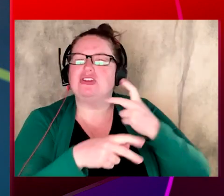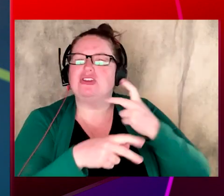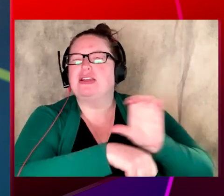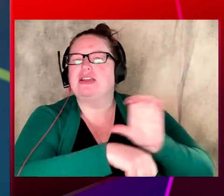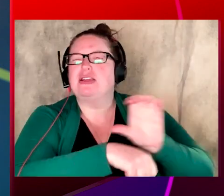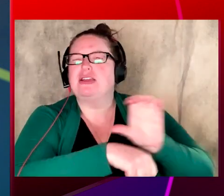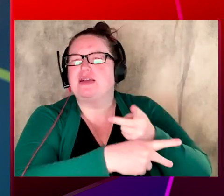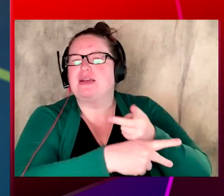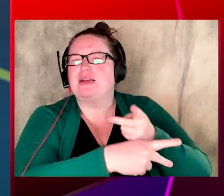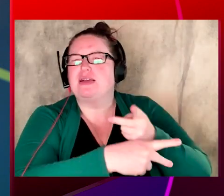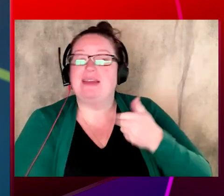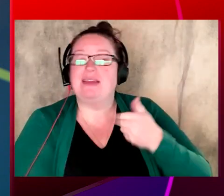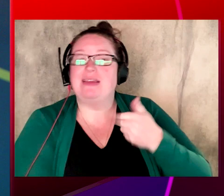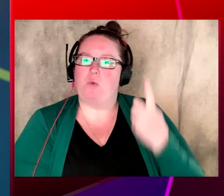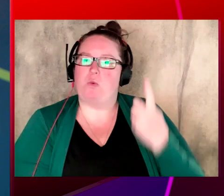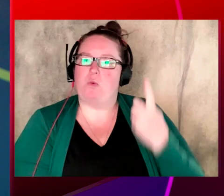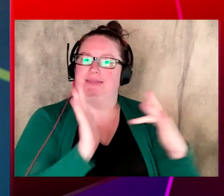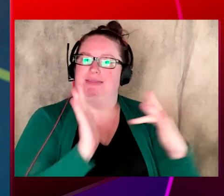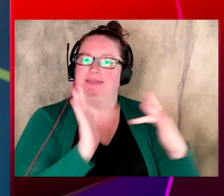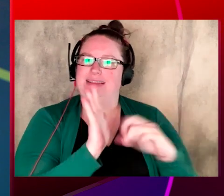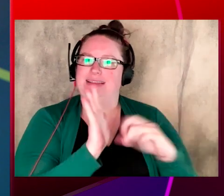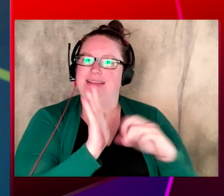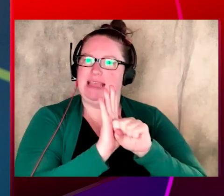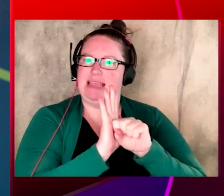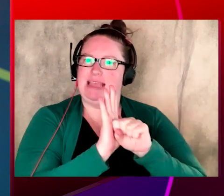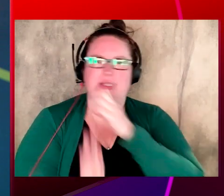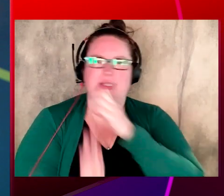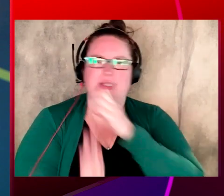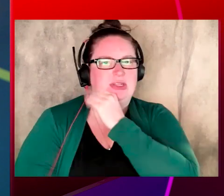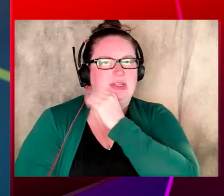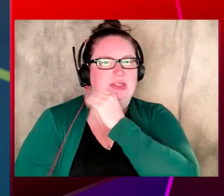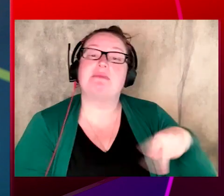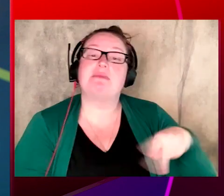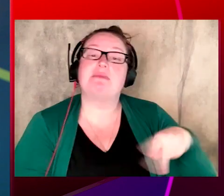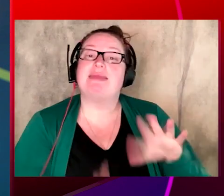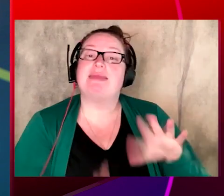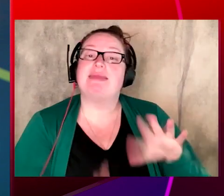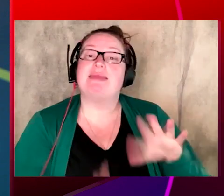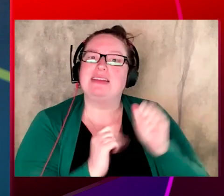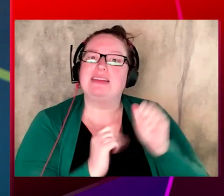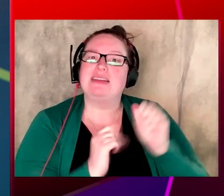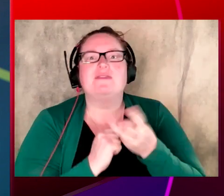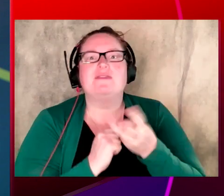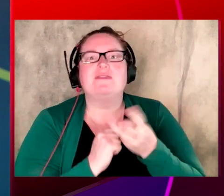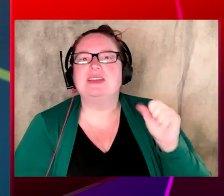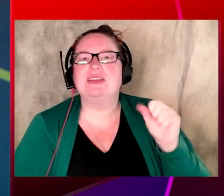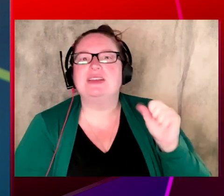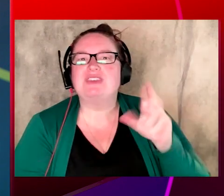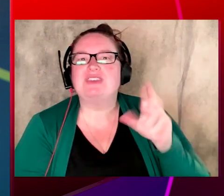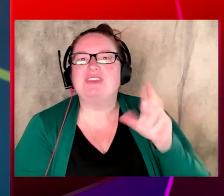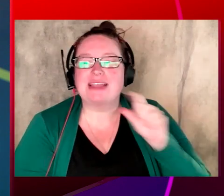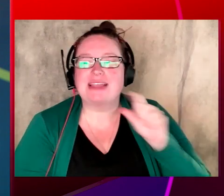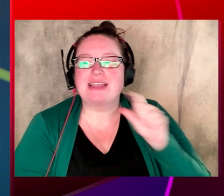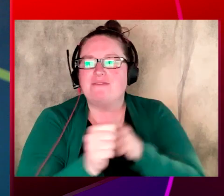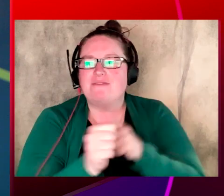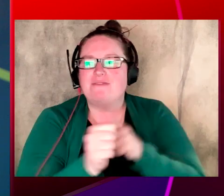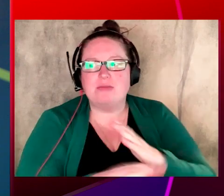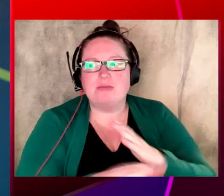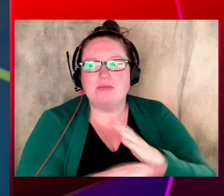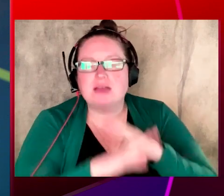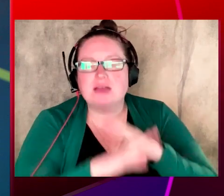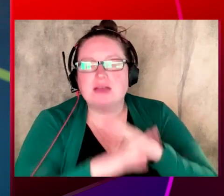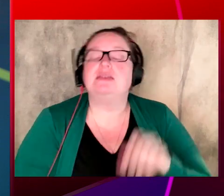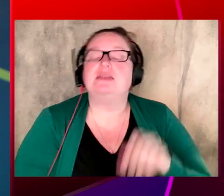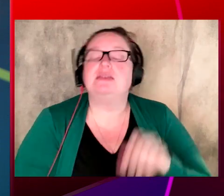have a one-click sample simulation. It's a pathfinding simulation with a couple spheres, and they avoid blocks. You can view it through